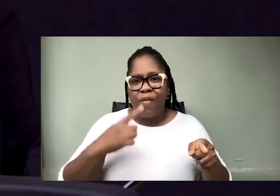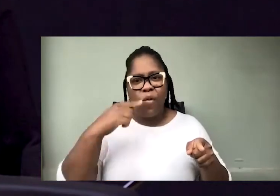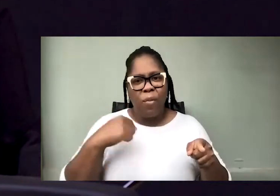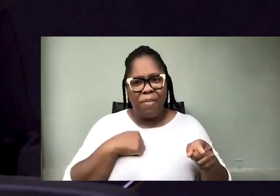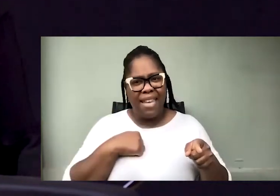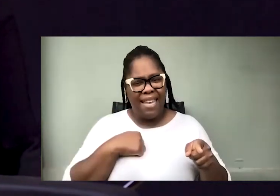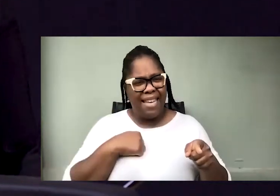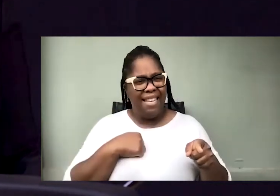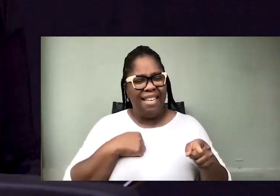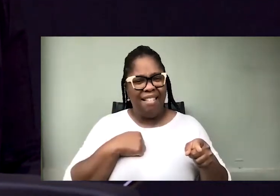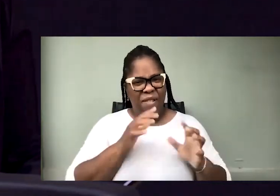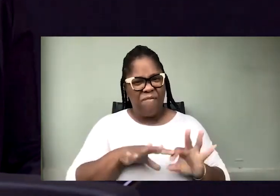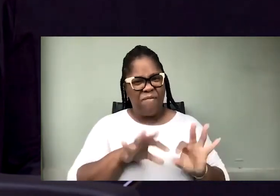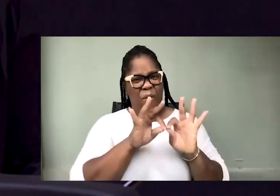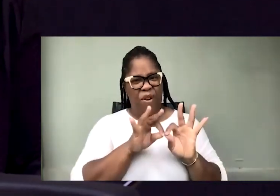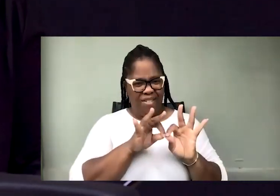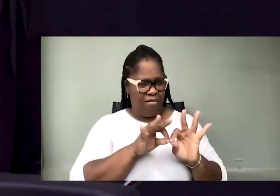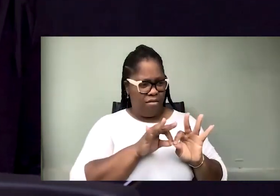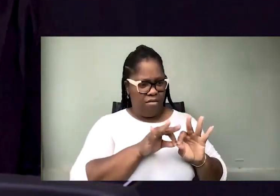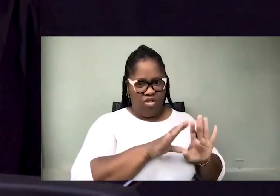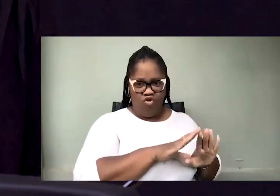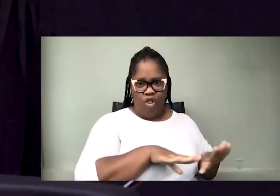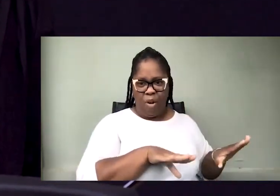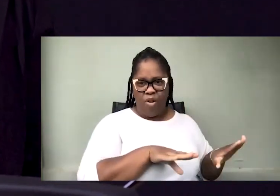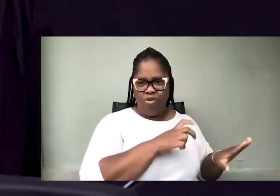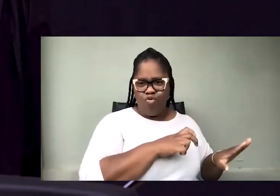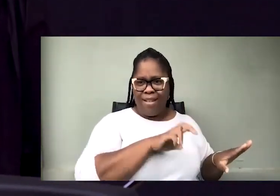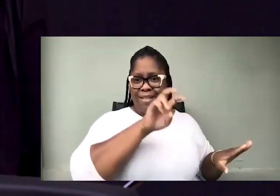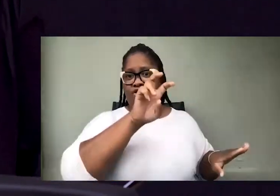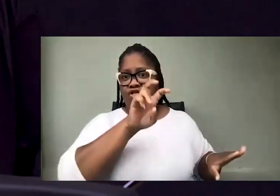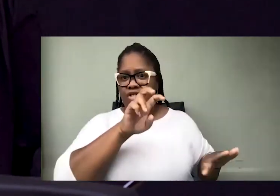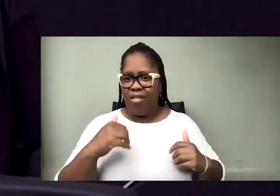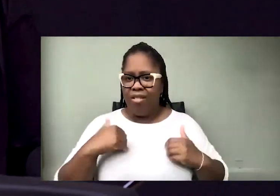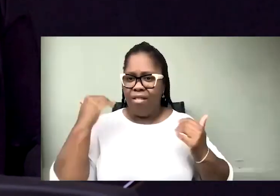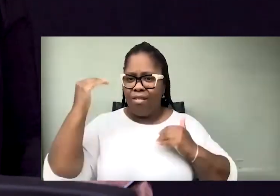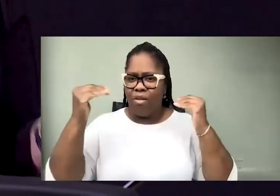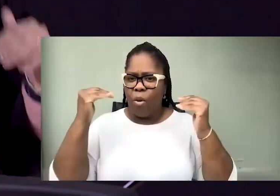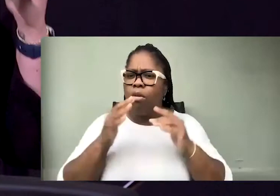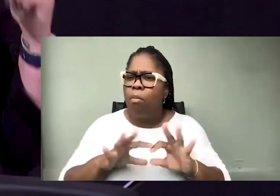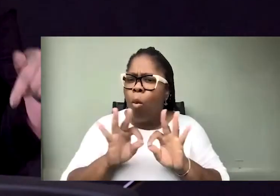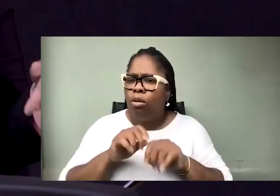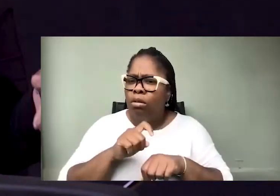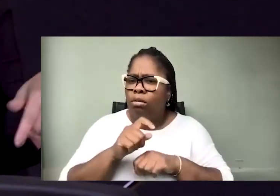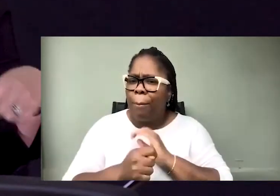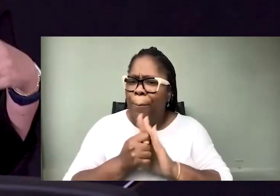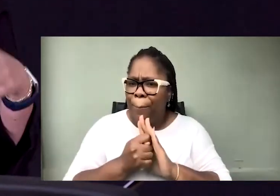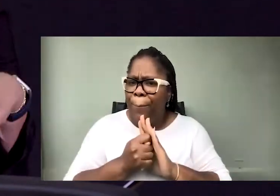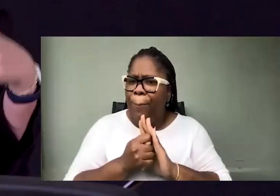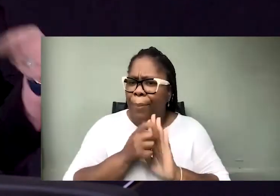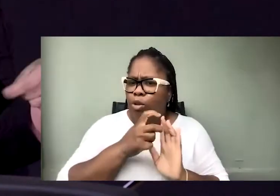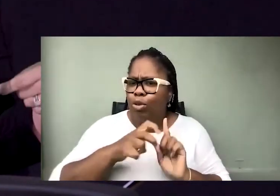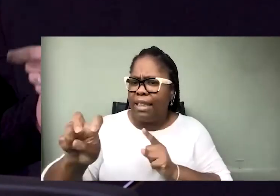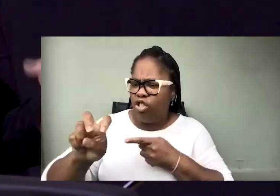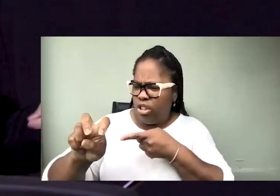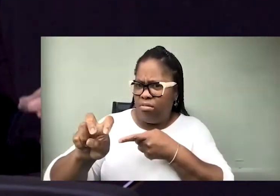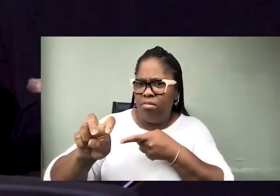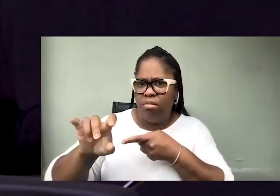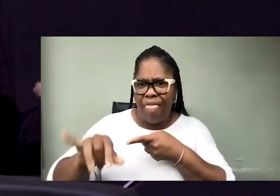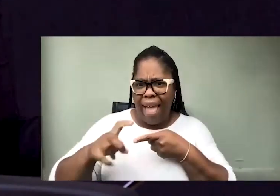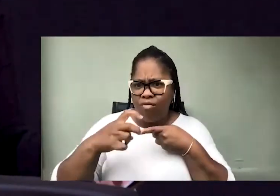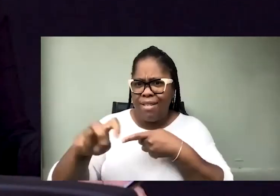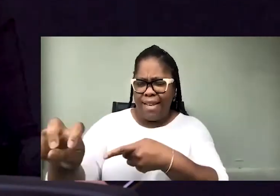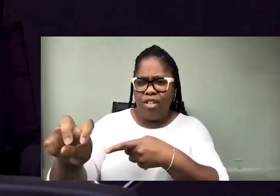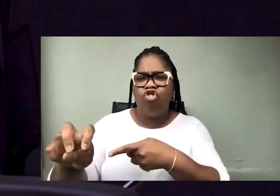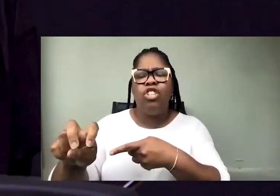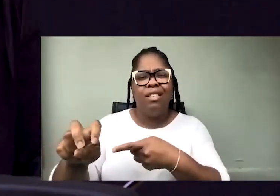that transition from childhood to young adulthood. And I think that that transition has resonated in my role